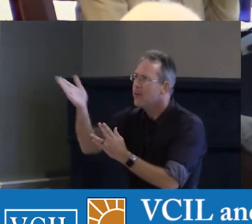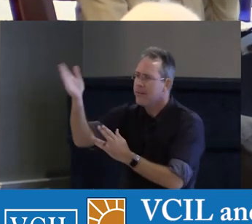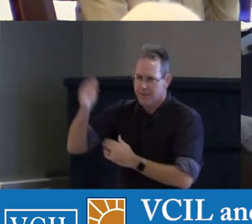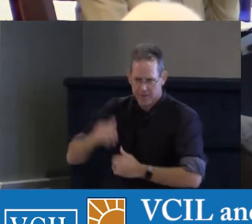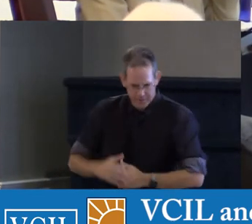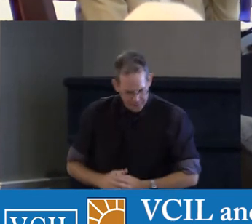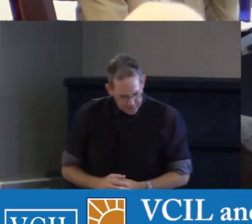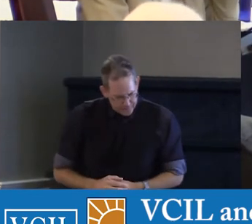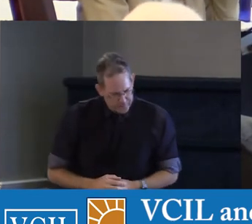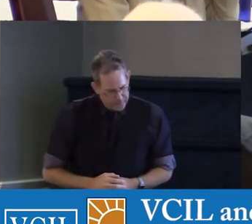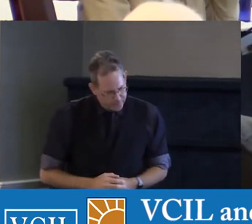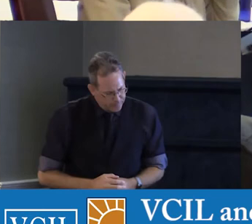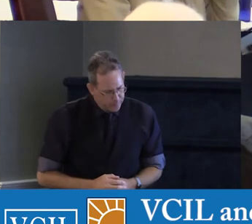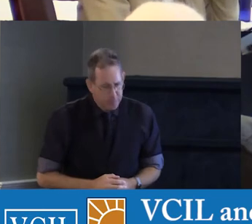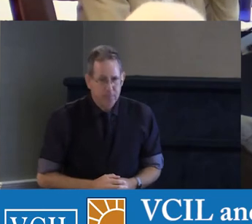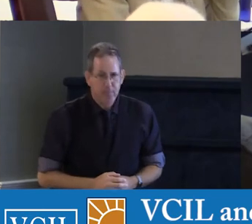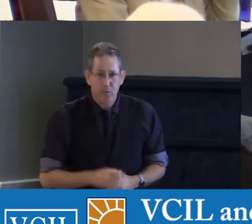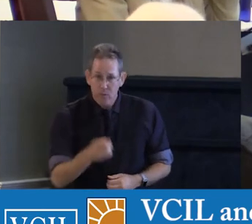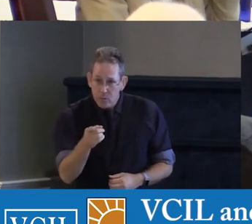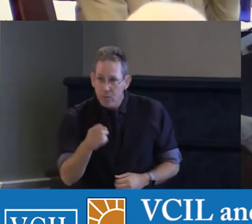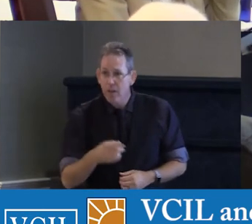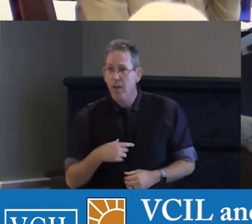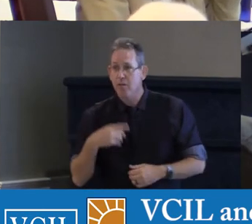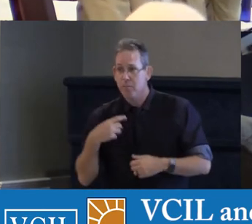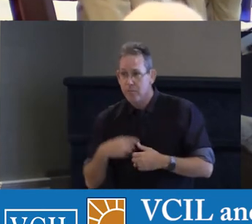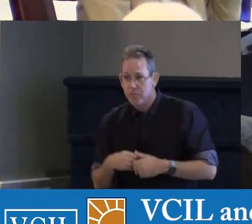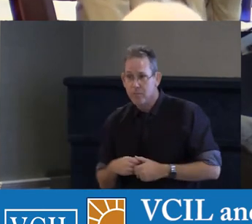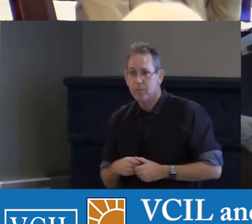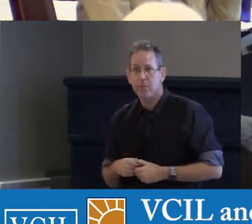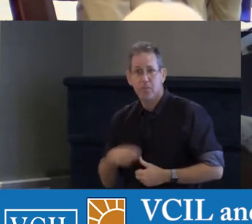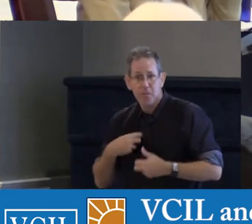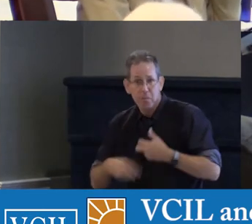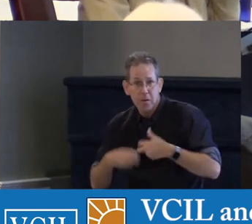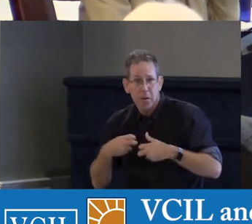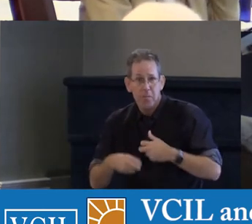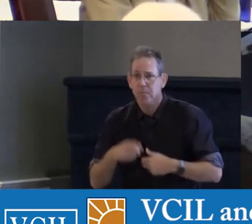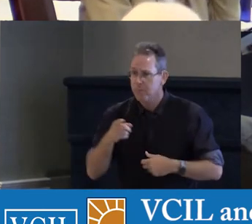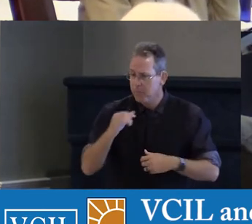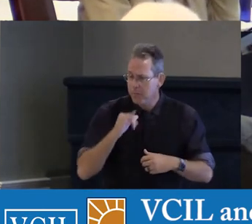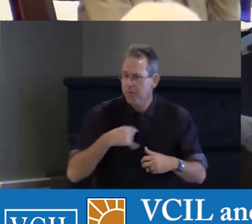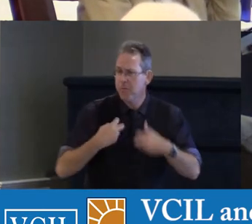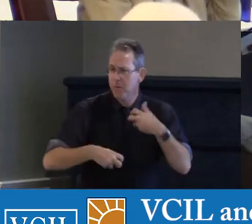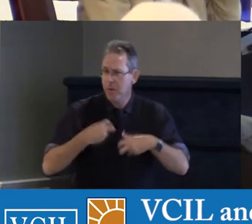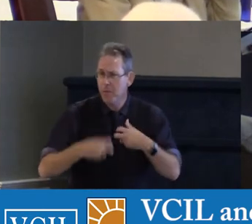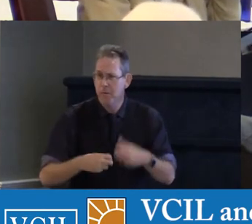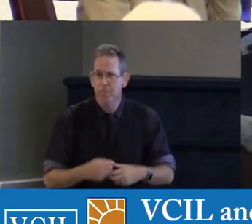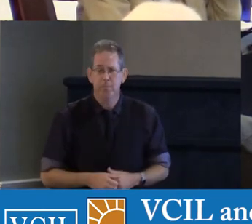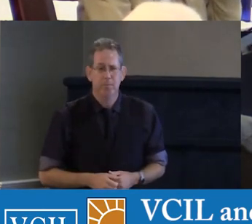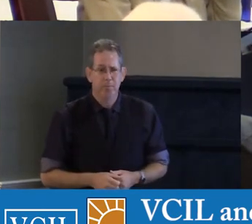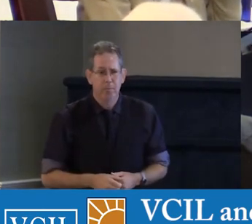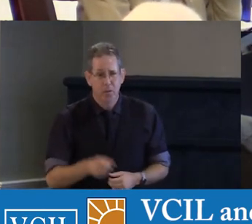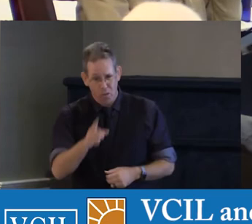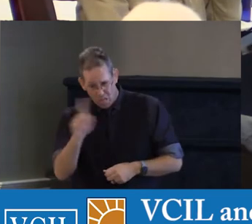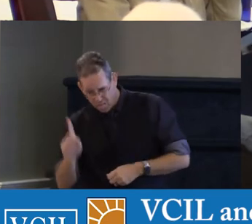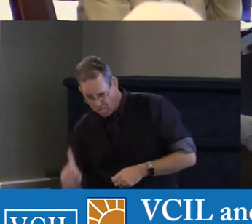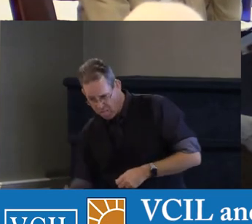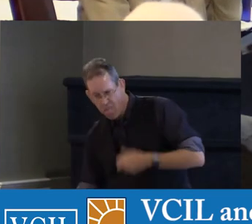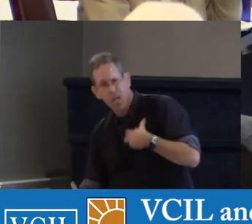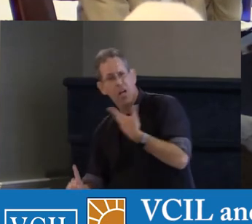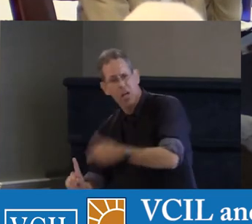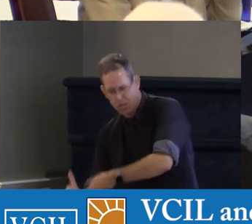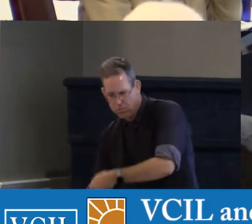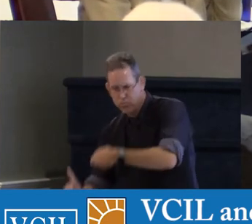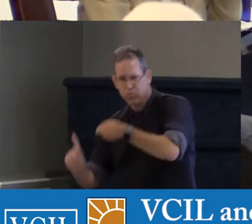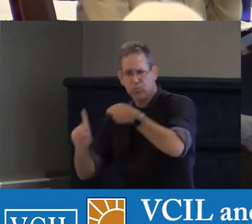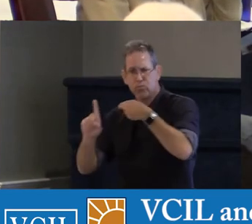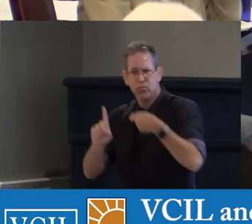way. 'Cause if you got a problem, I got a problem too. If you're standing